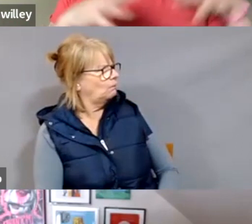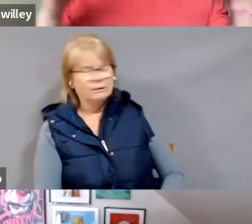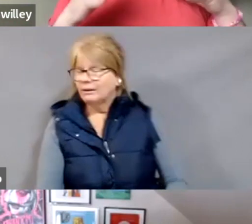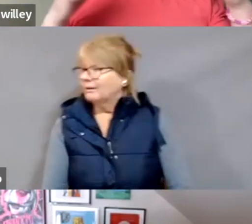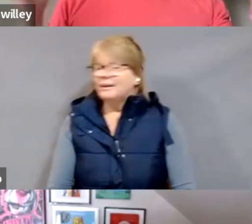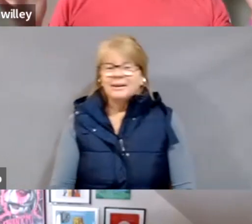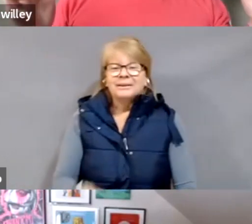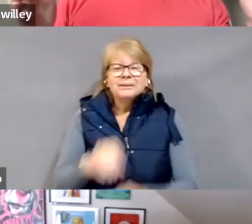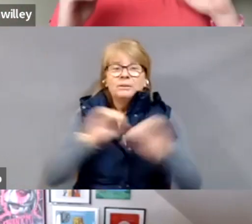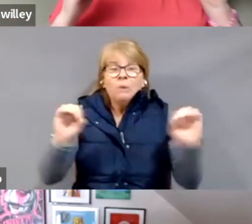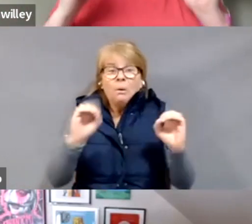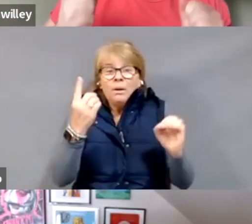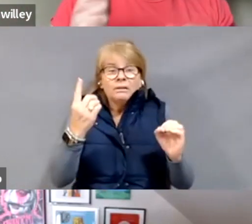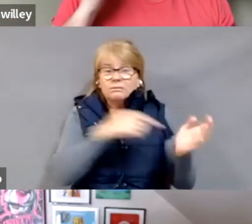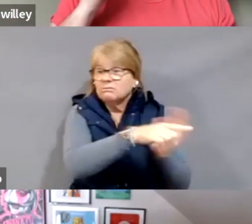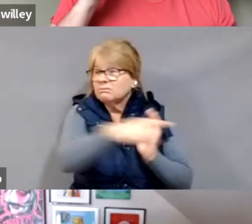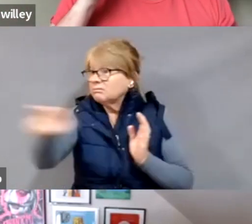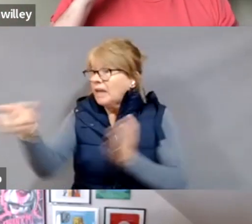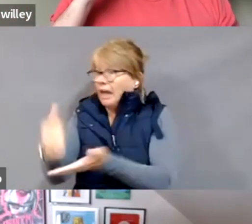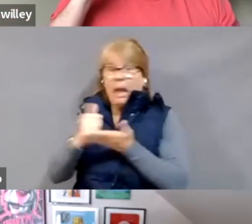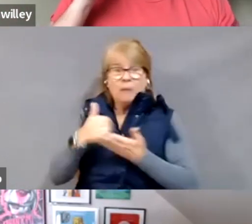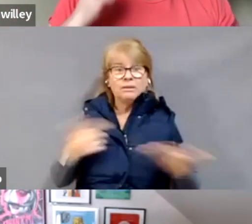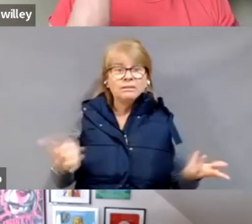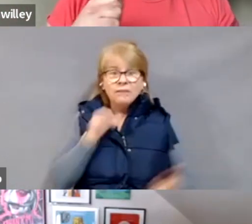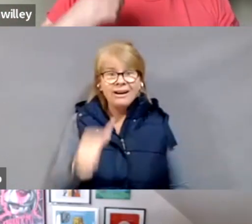And no one would help me, and so eventually I just